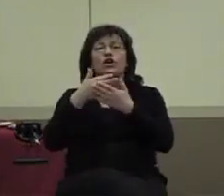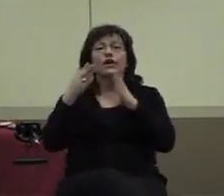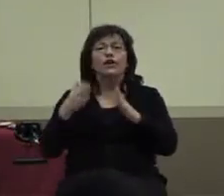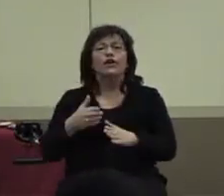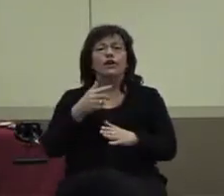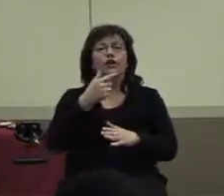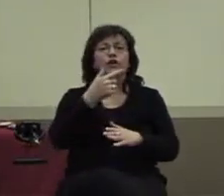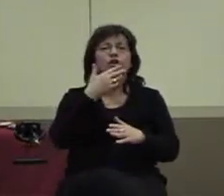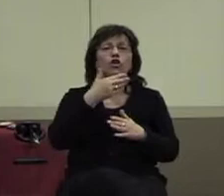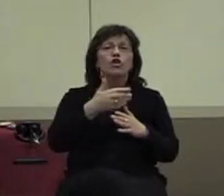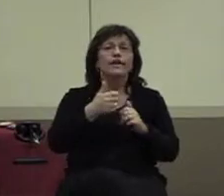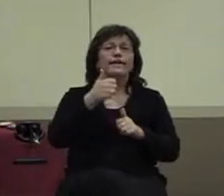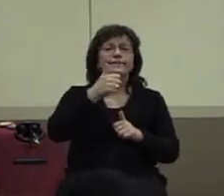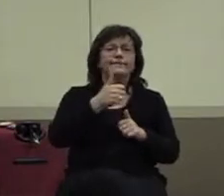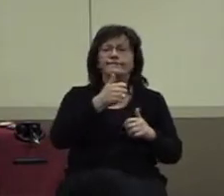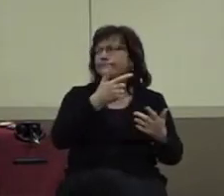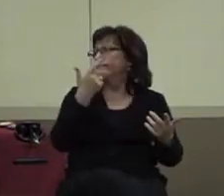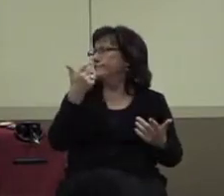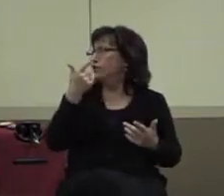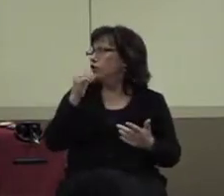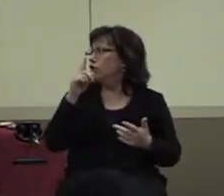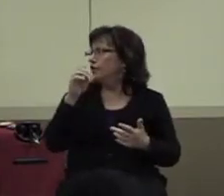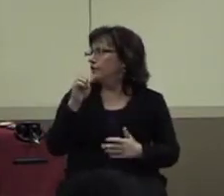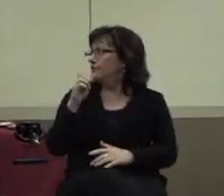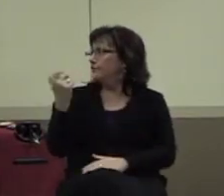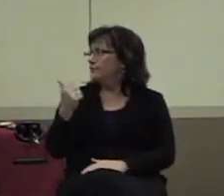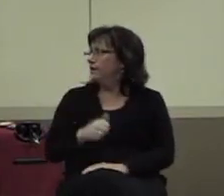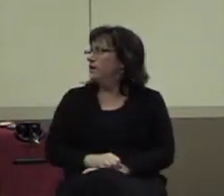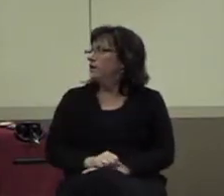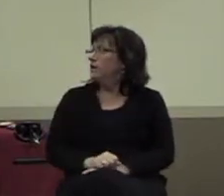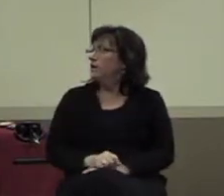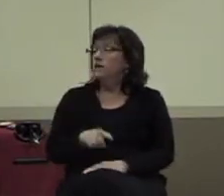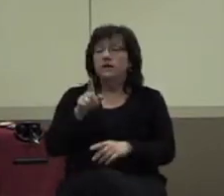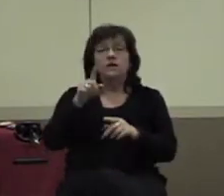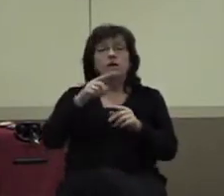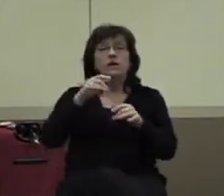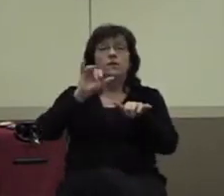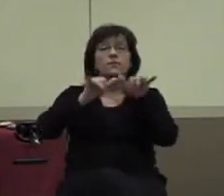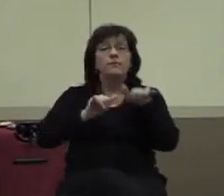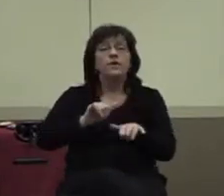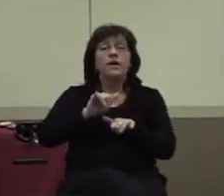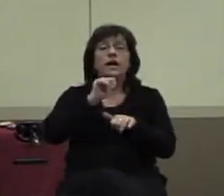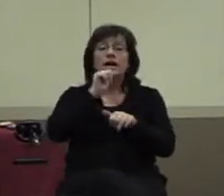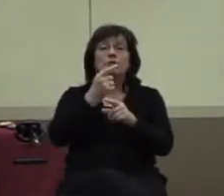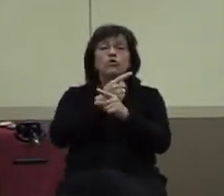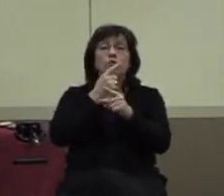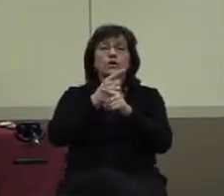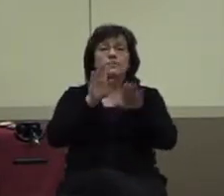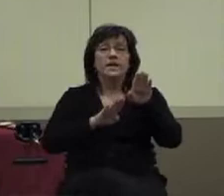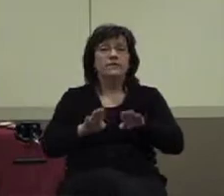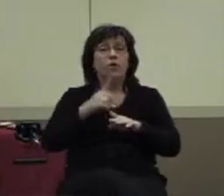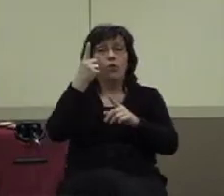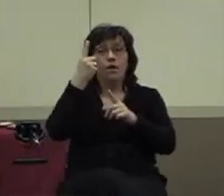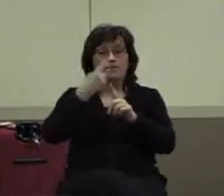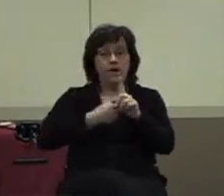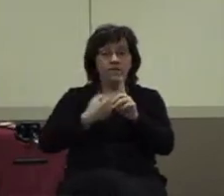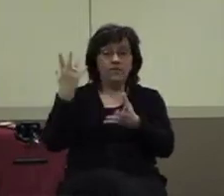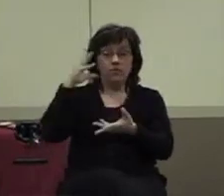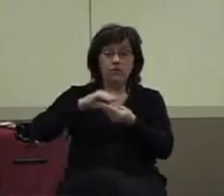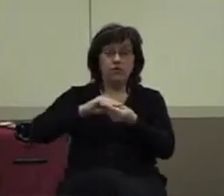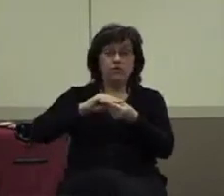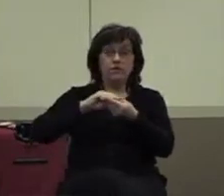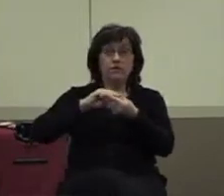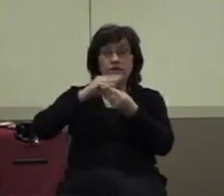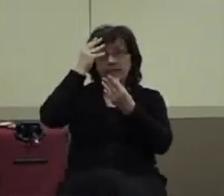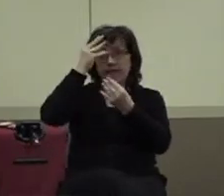These were their inappropriate behaviors, and what they did was they took a whole month's worth of data and averaged it for a week. So